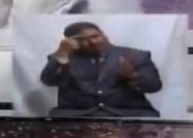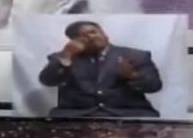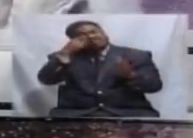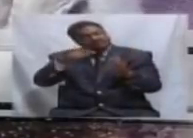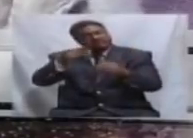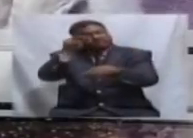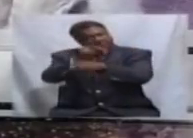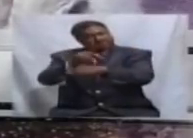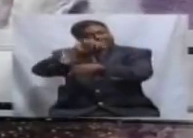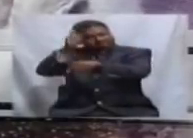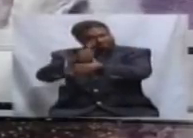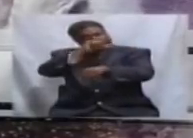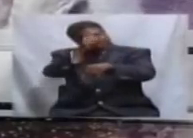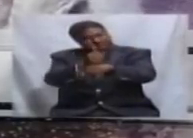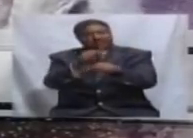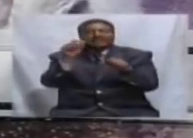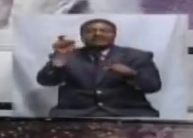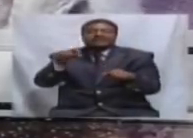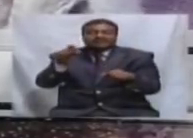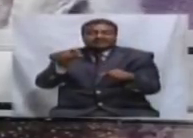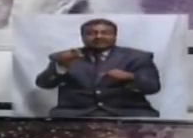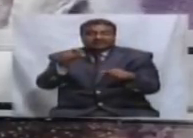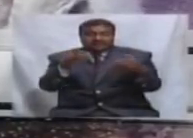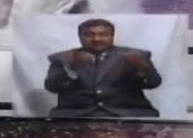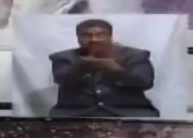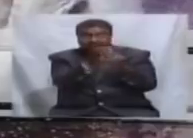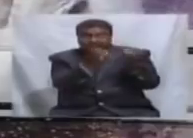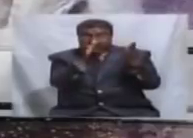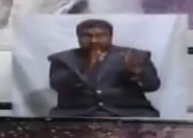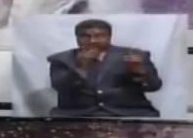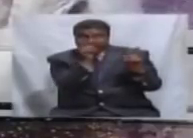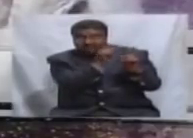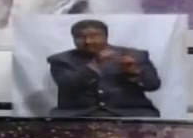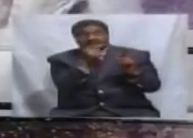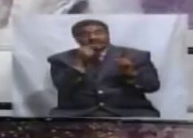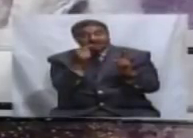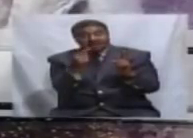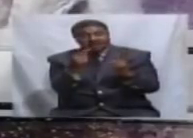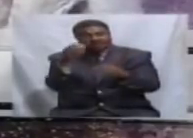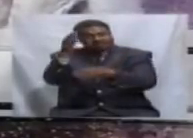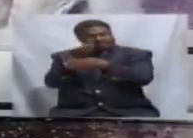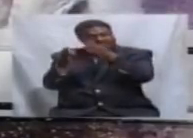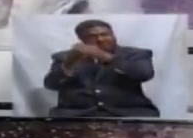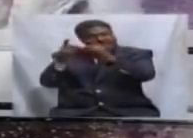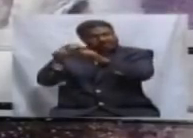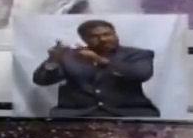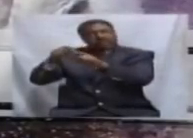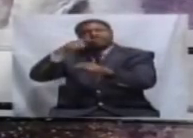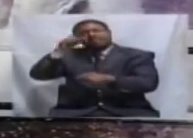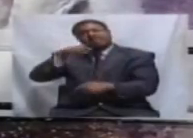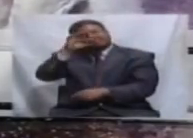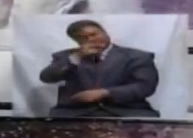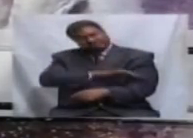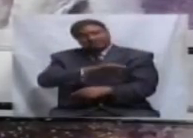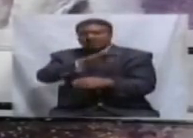country. PMRC Executive Director Bernadette Decker says infrastructure development needs to benefit every community in the